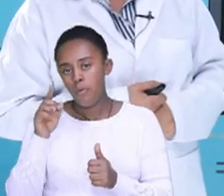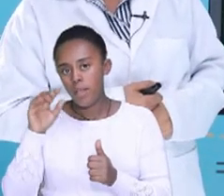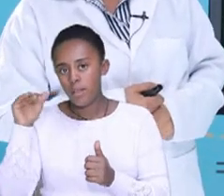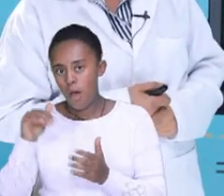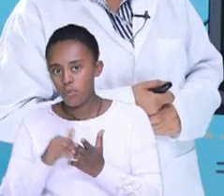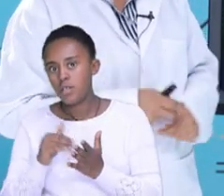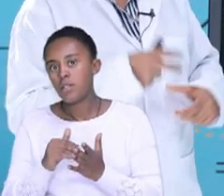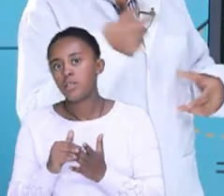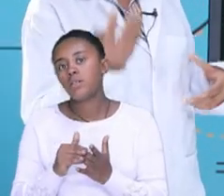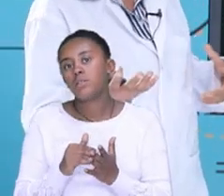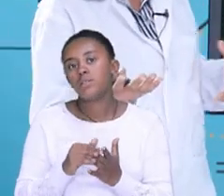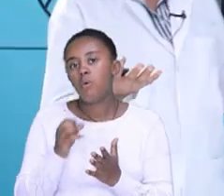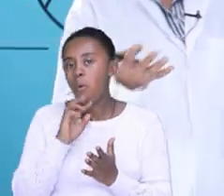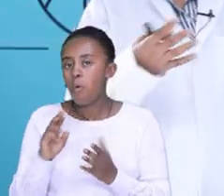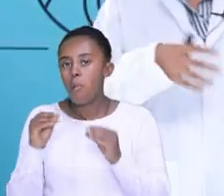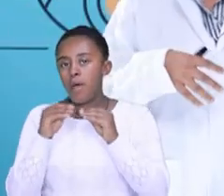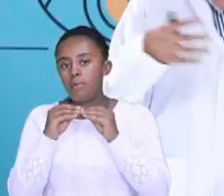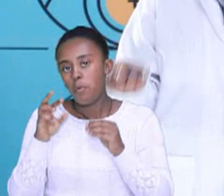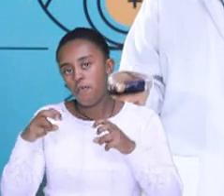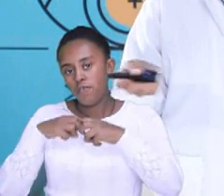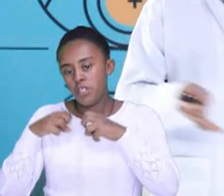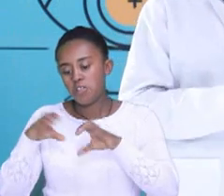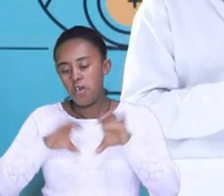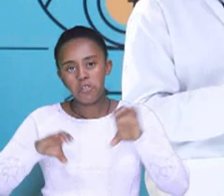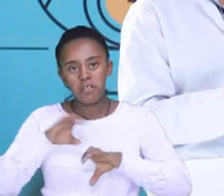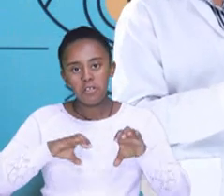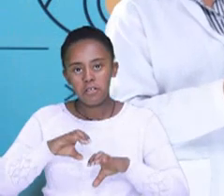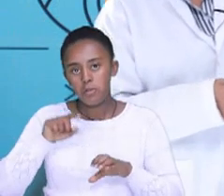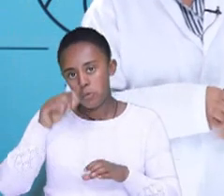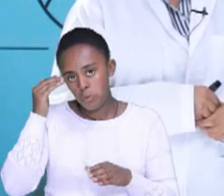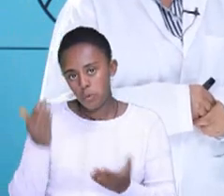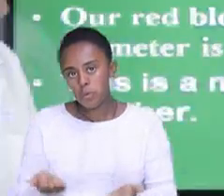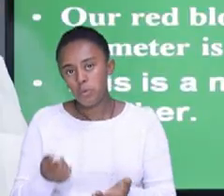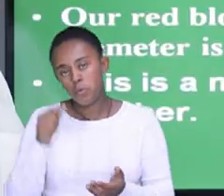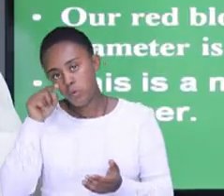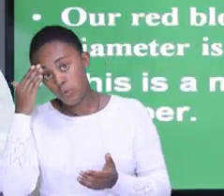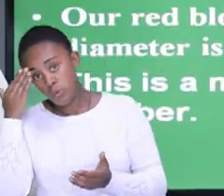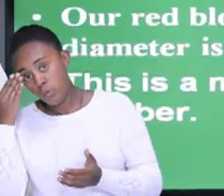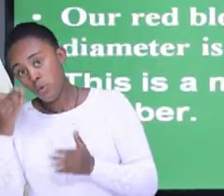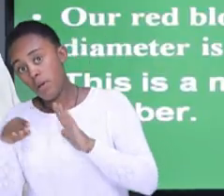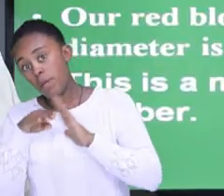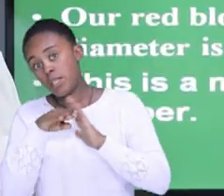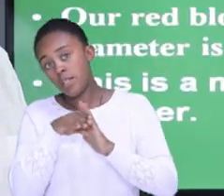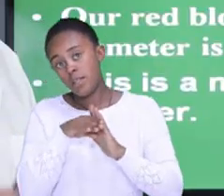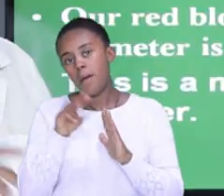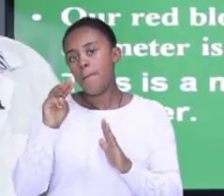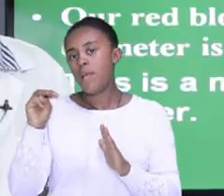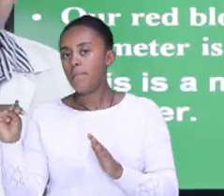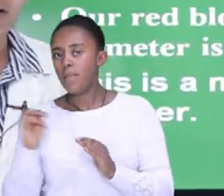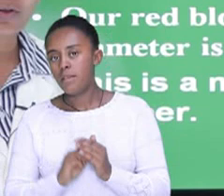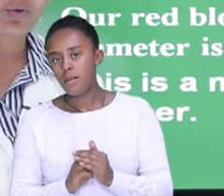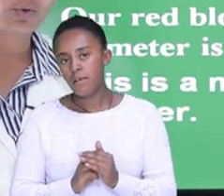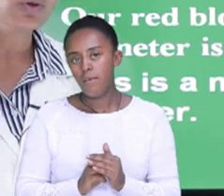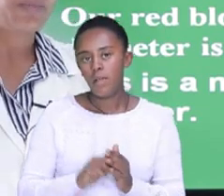a meter, or in your mathematics or physics or chemistry, you represent the millimeters